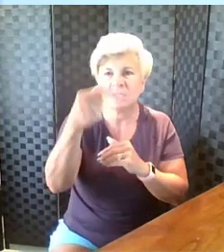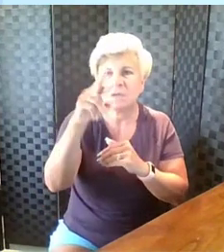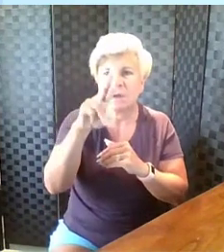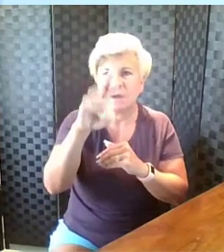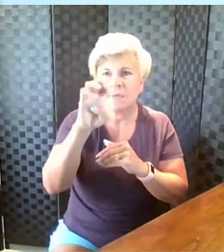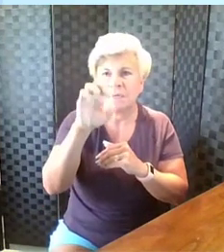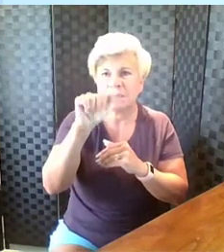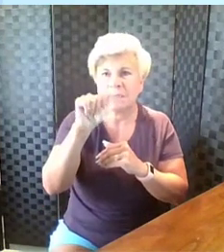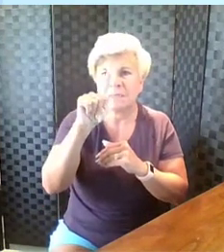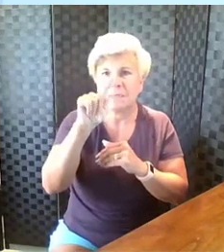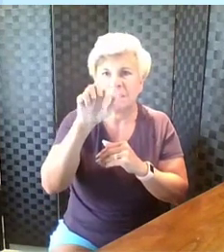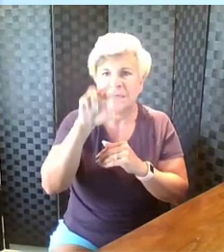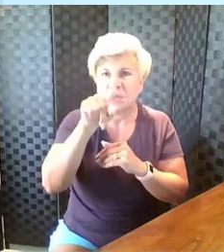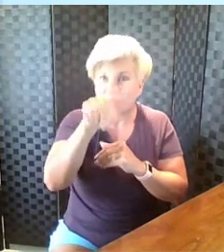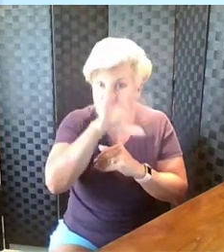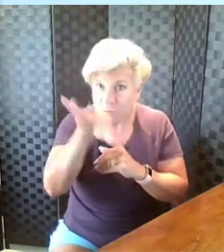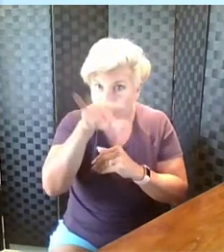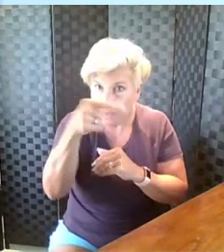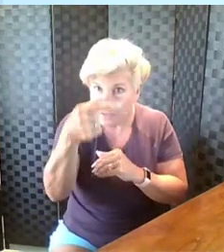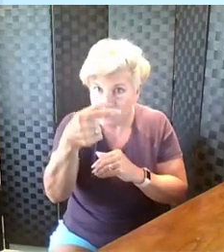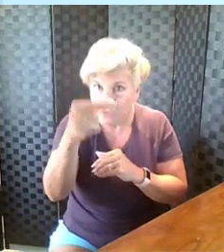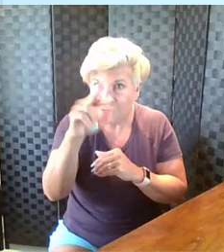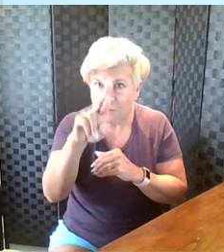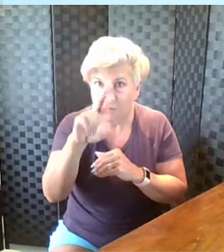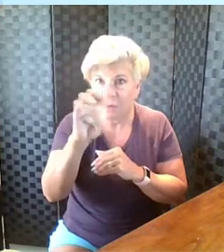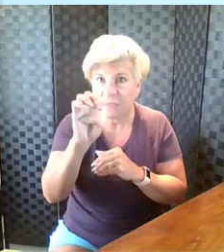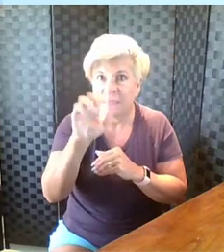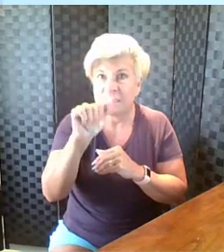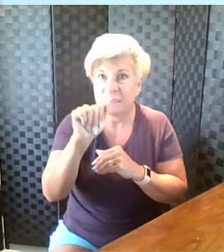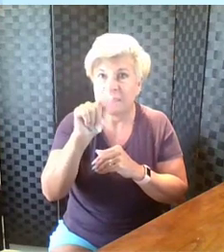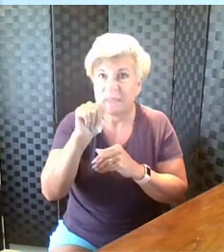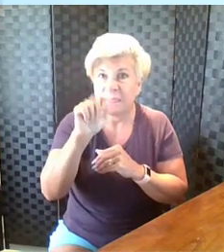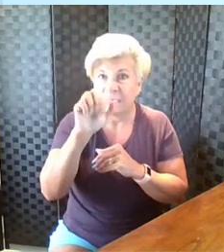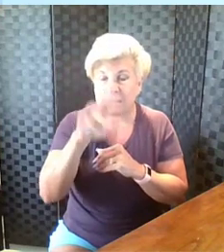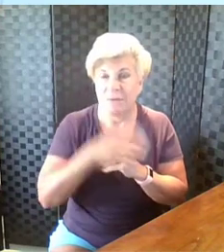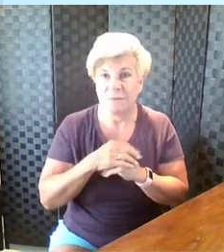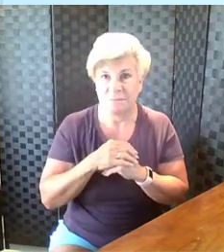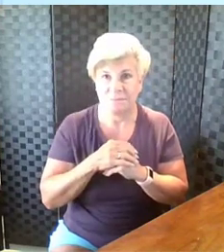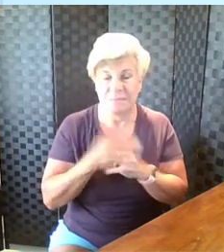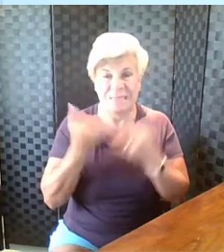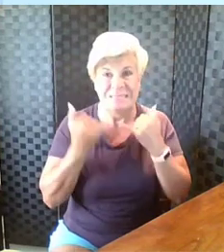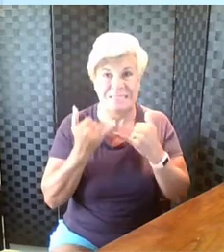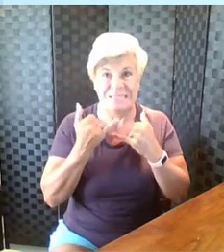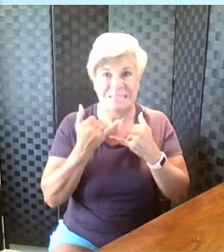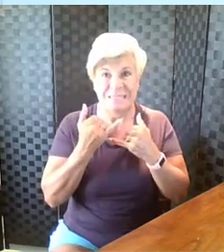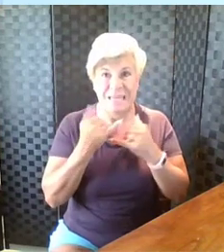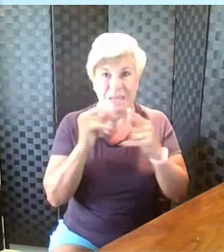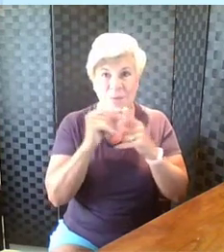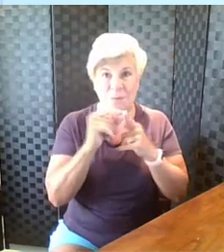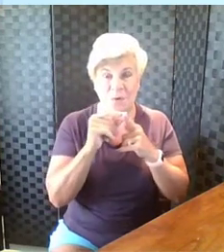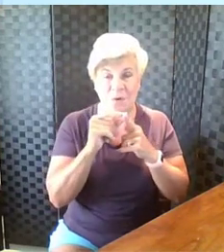Greater. Good job. All right, so today, so you get credit, your code word is Lucy. That is